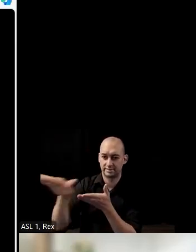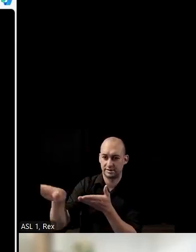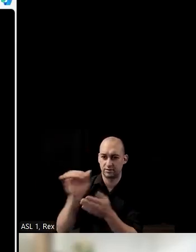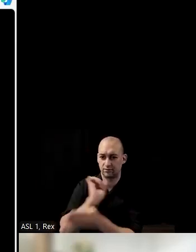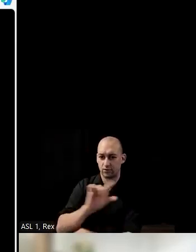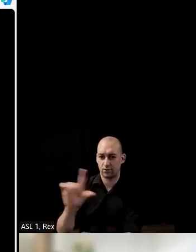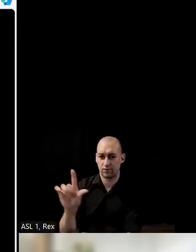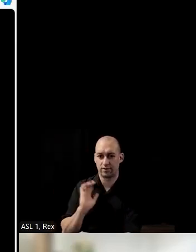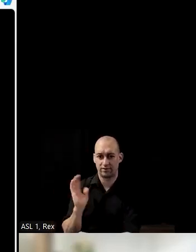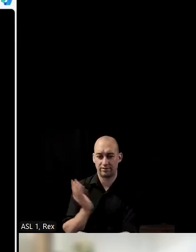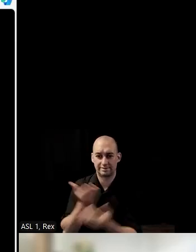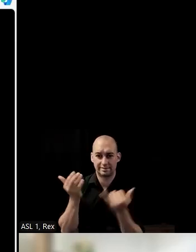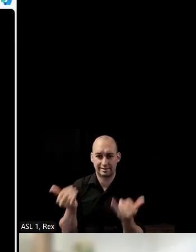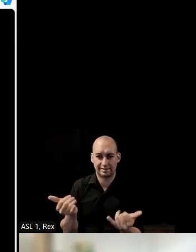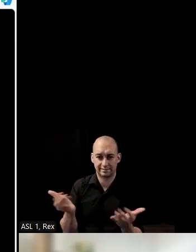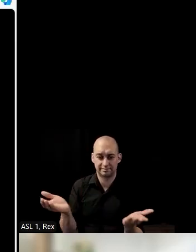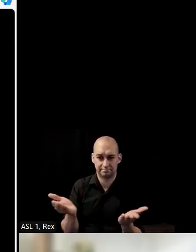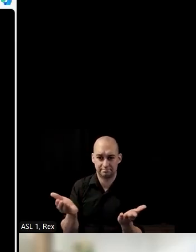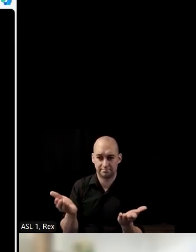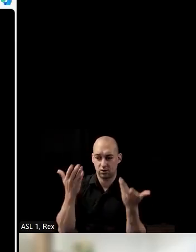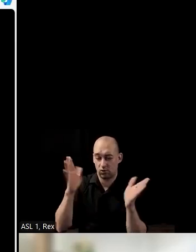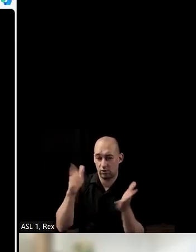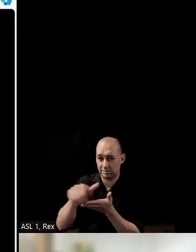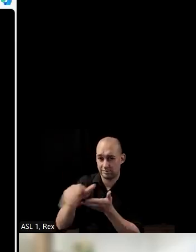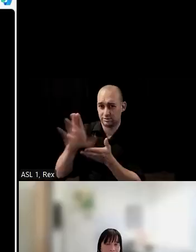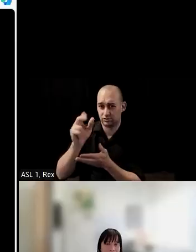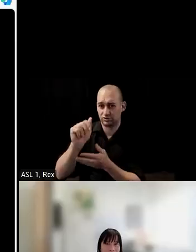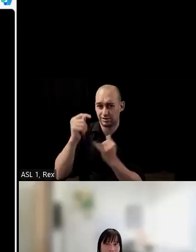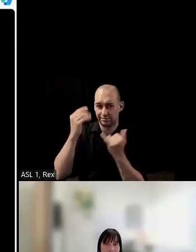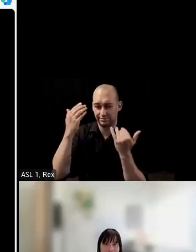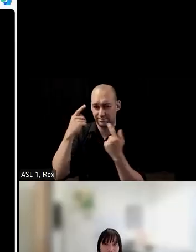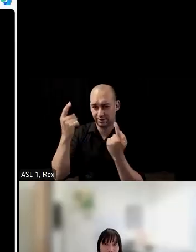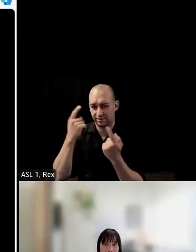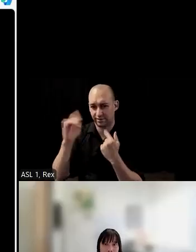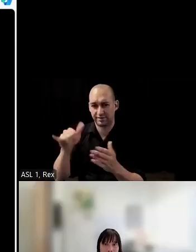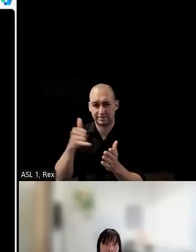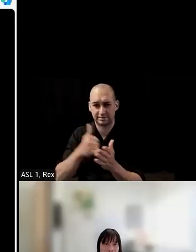us here, or it's probably already on the chat already. I think that's it.